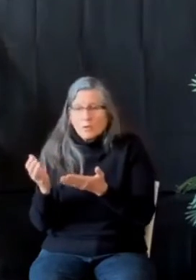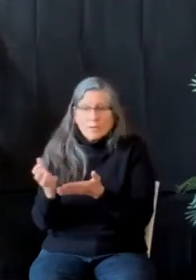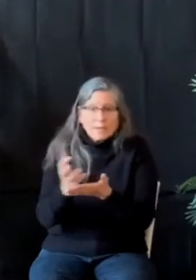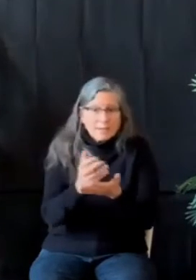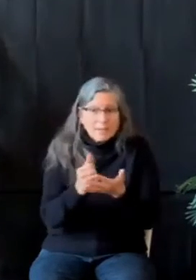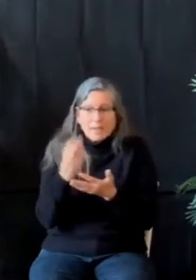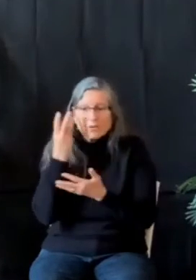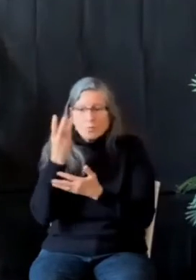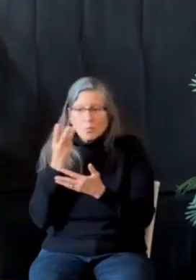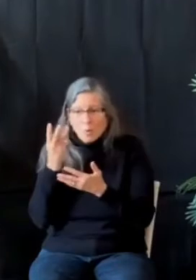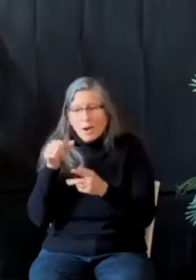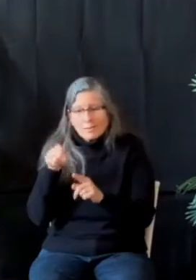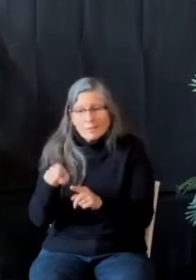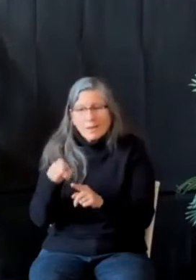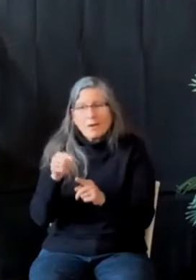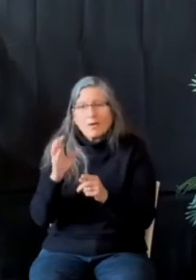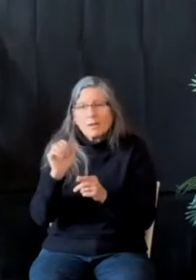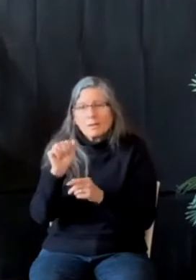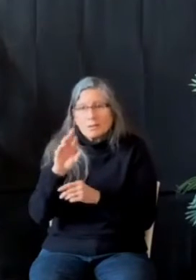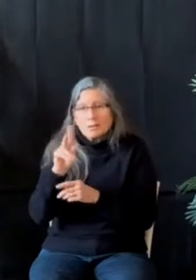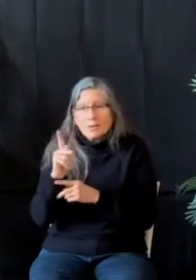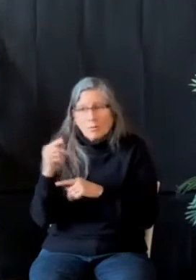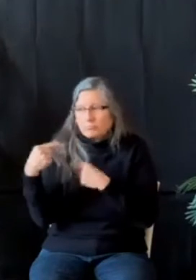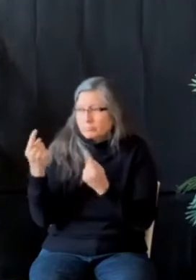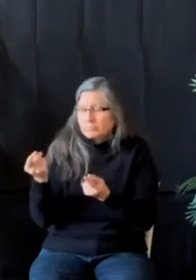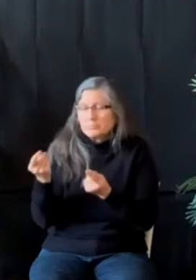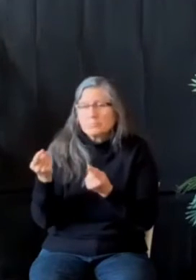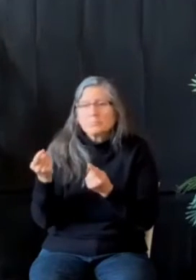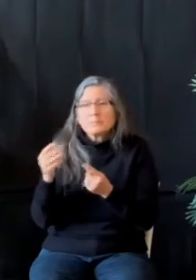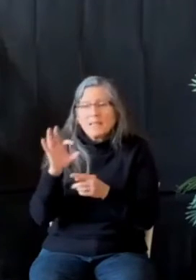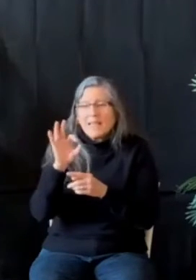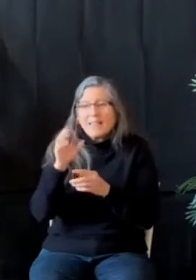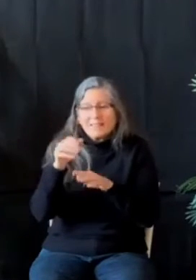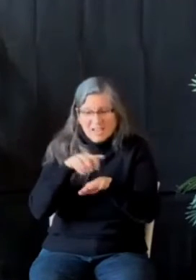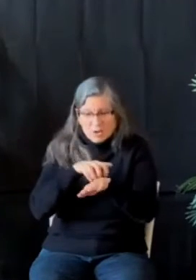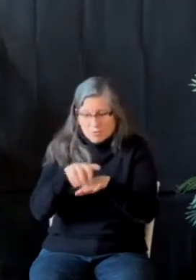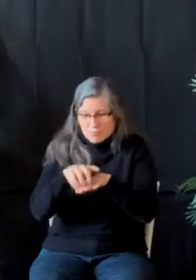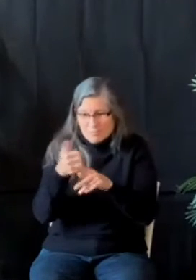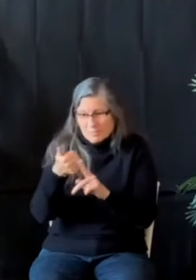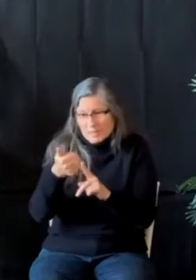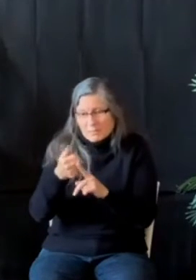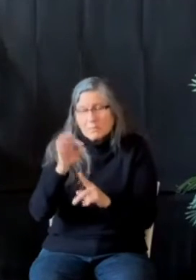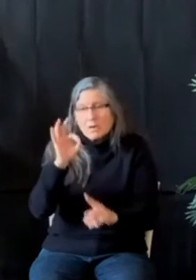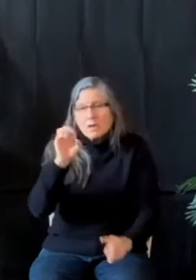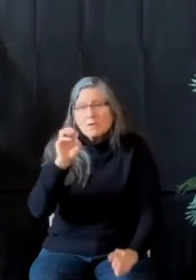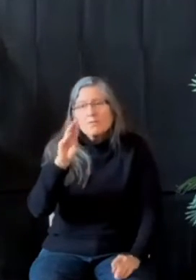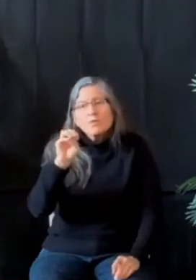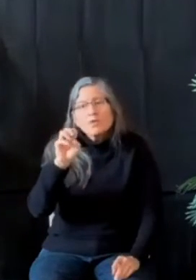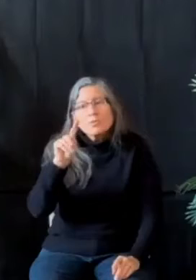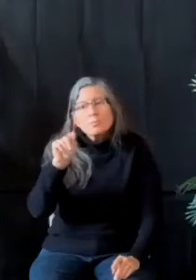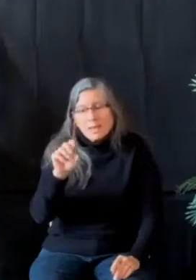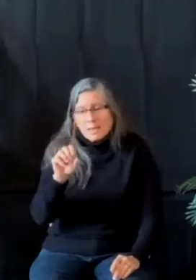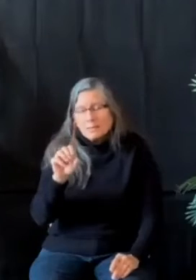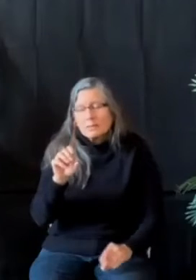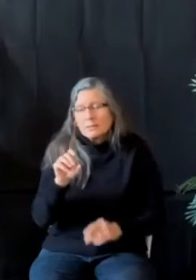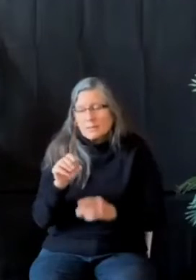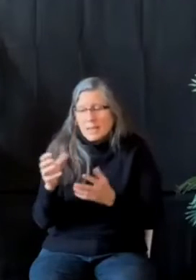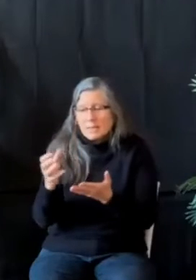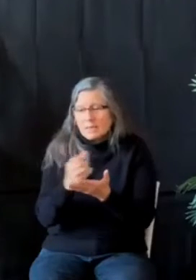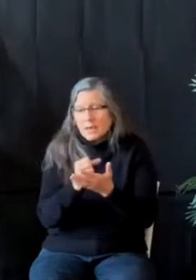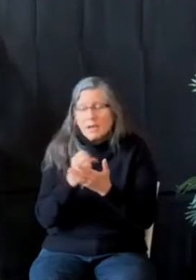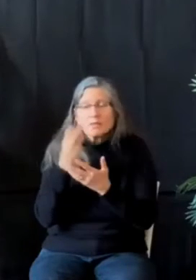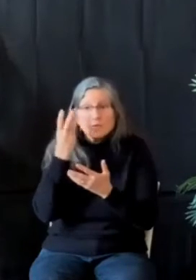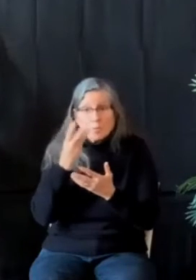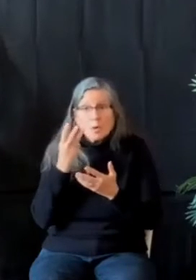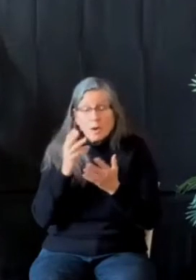for quite a while, and it had fermented. And they took this wine, and the